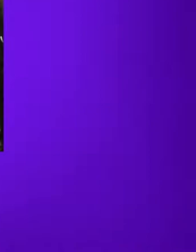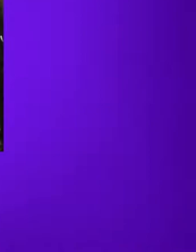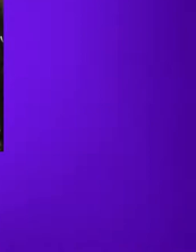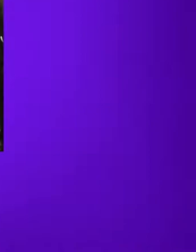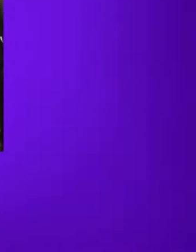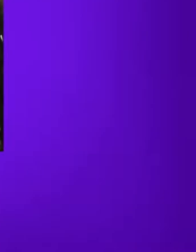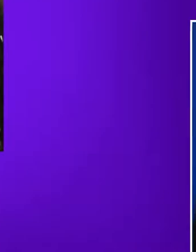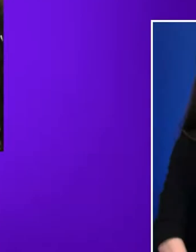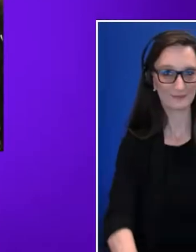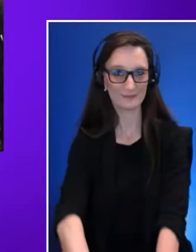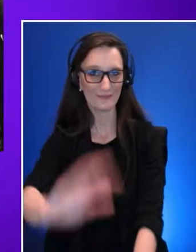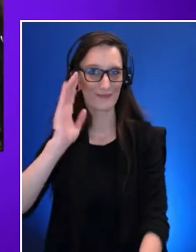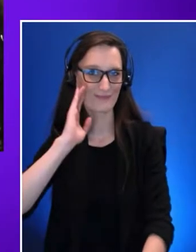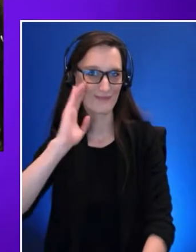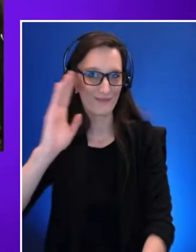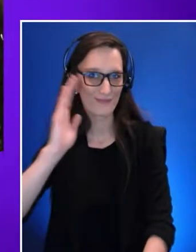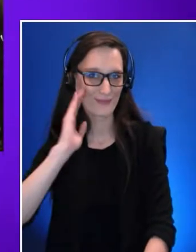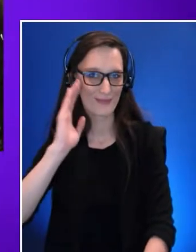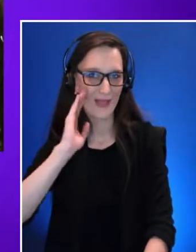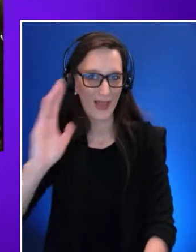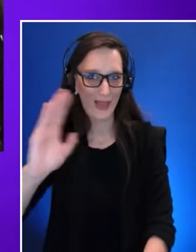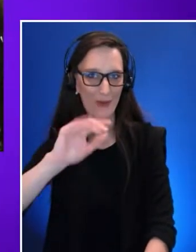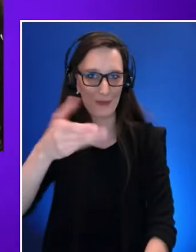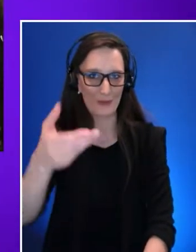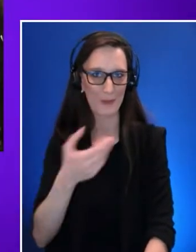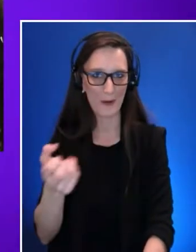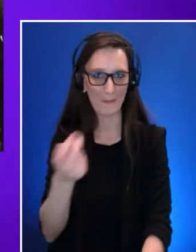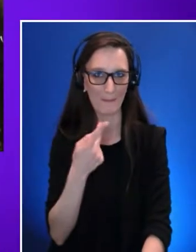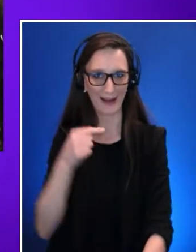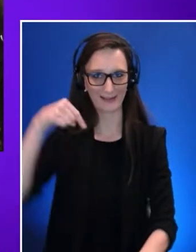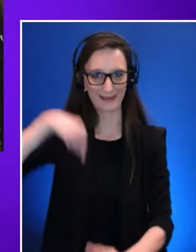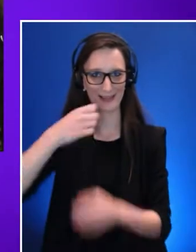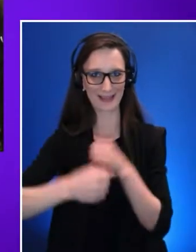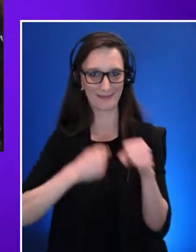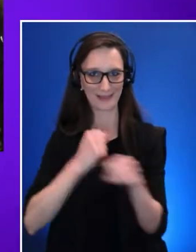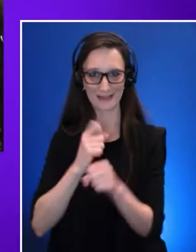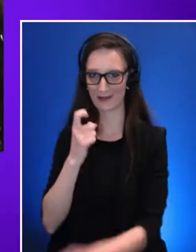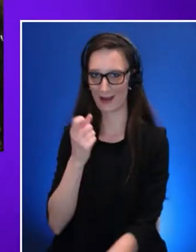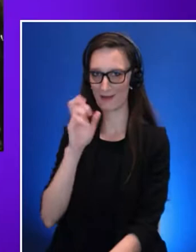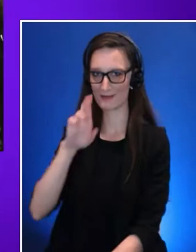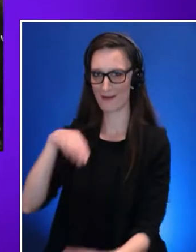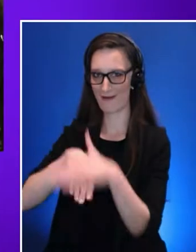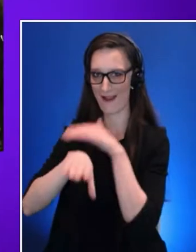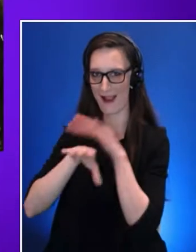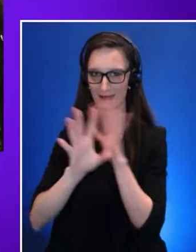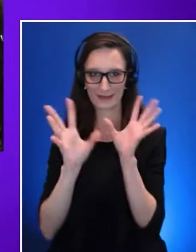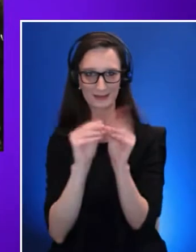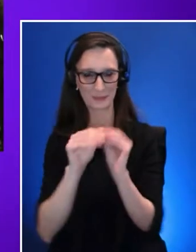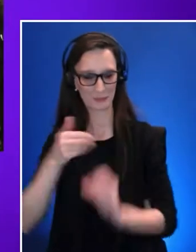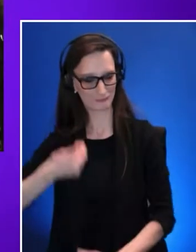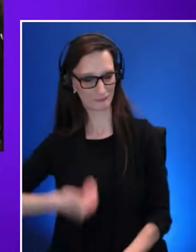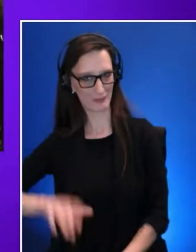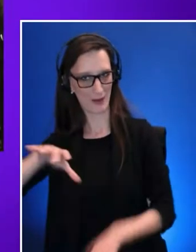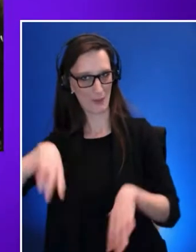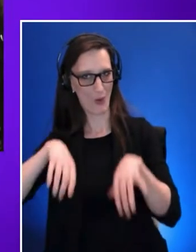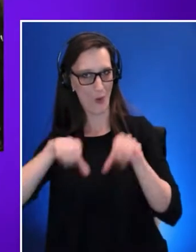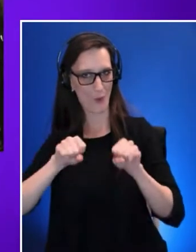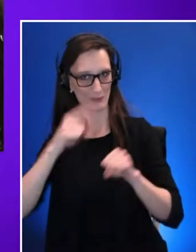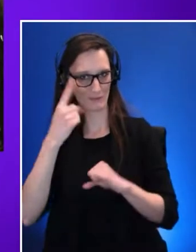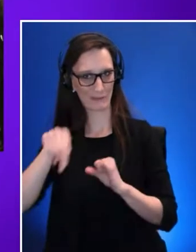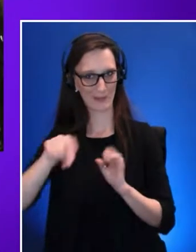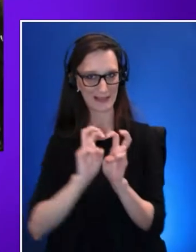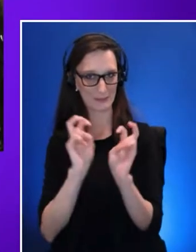Hello, and welcome back to this year's XR Access Symposium. I'm your host for this panel. My name is Erik Lohr. I am the audio